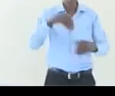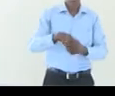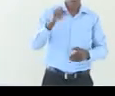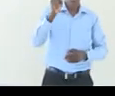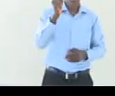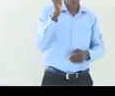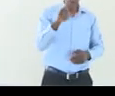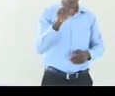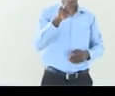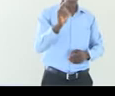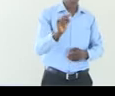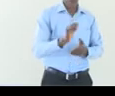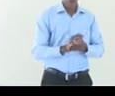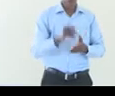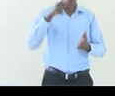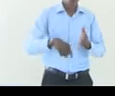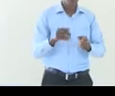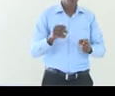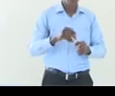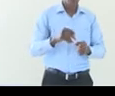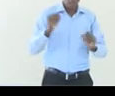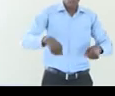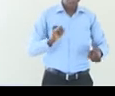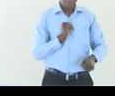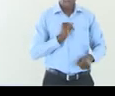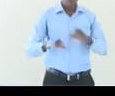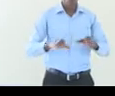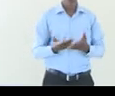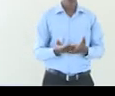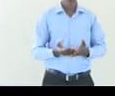God did not give me my brains only to make money for myself.